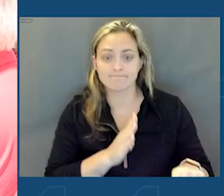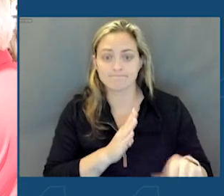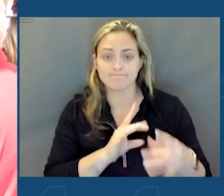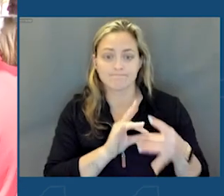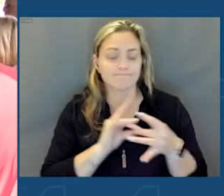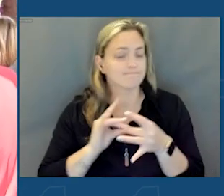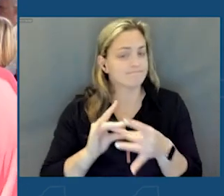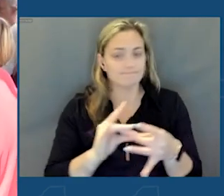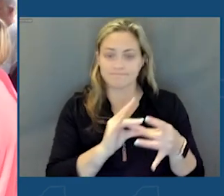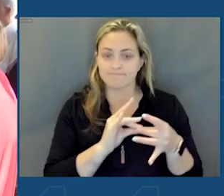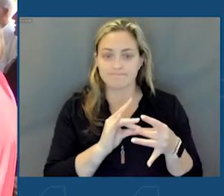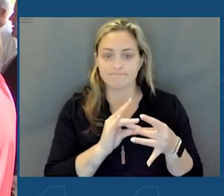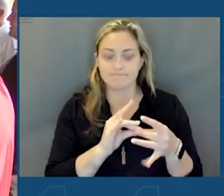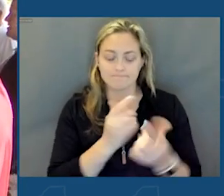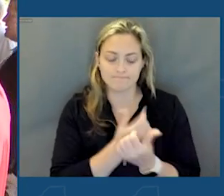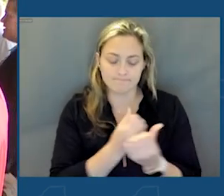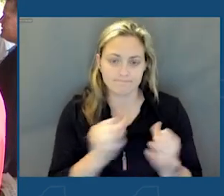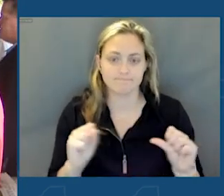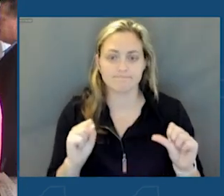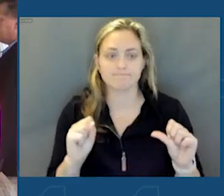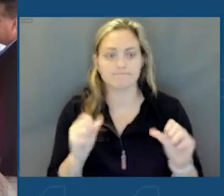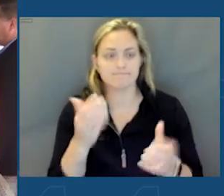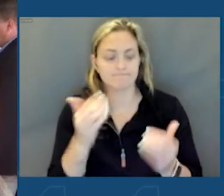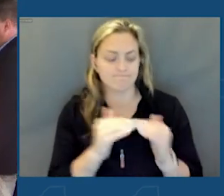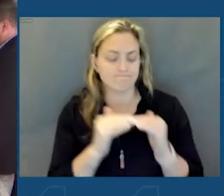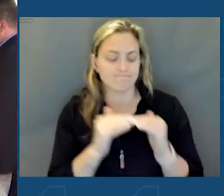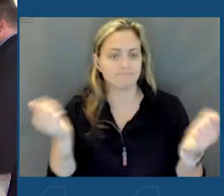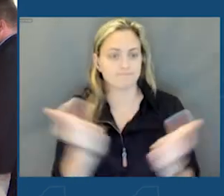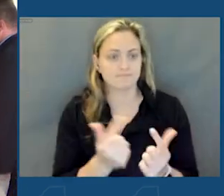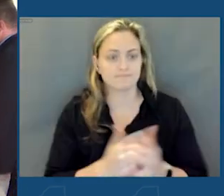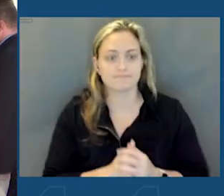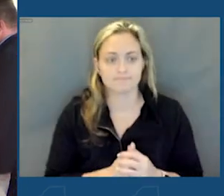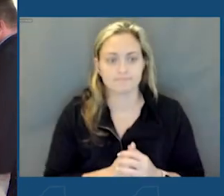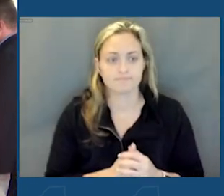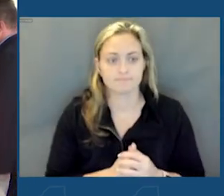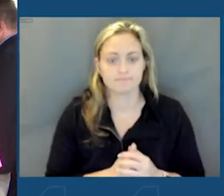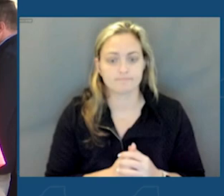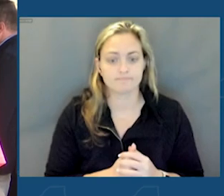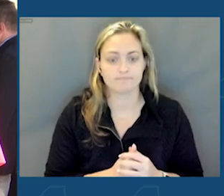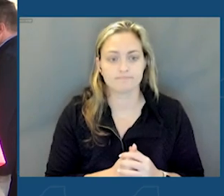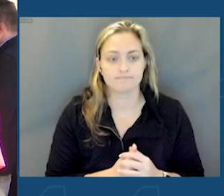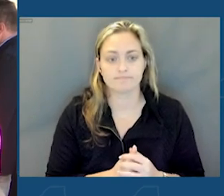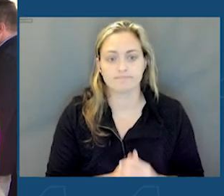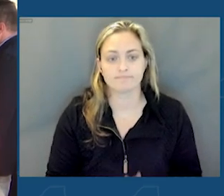God, indivisible, with liberty and justice for all.